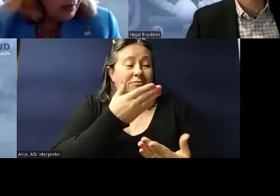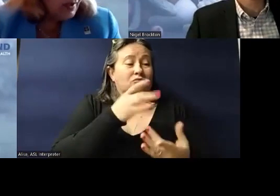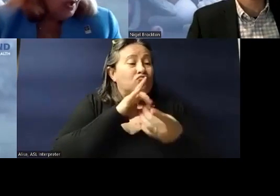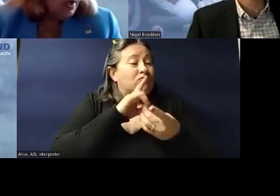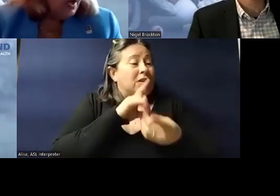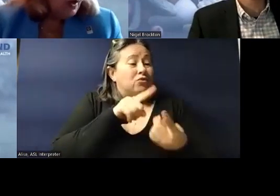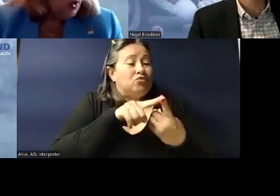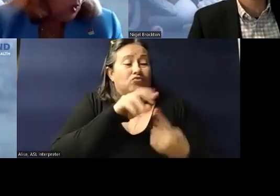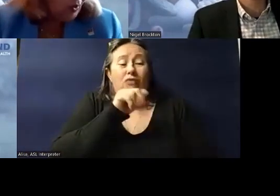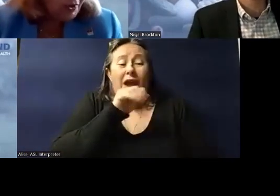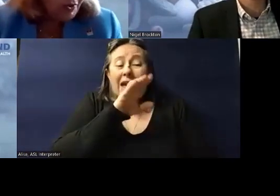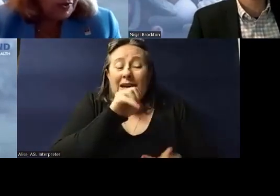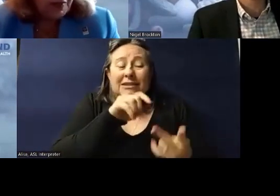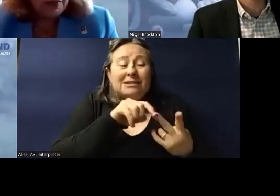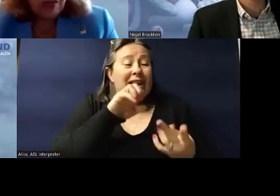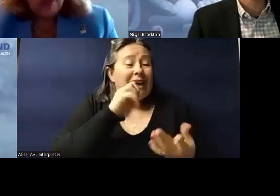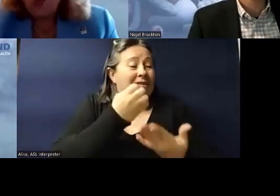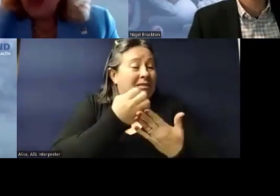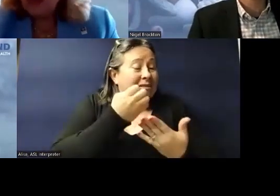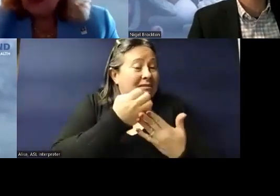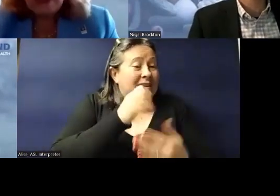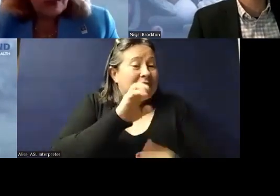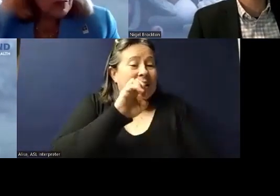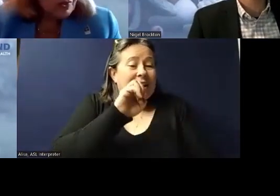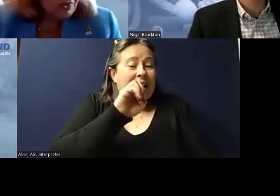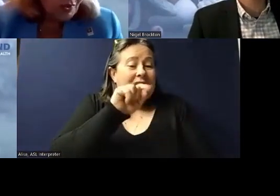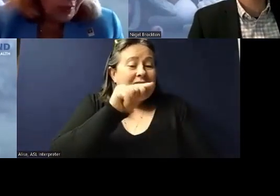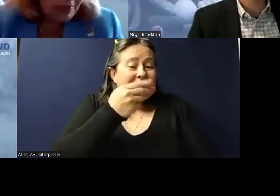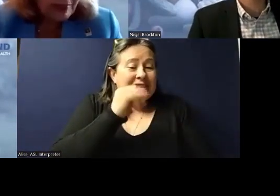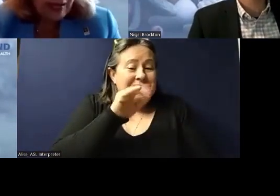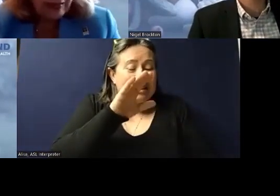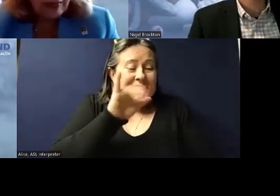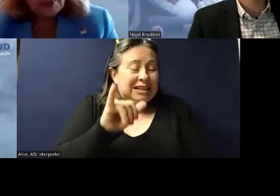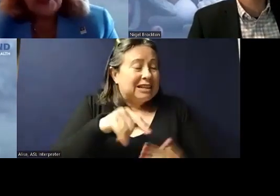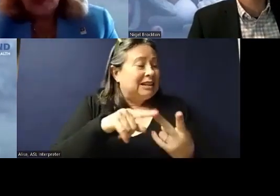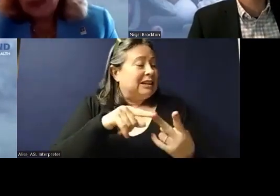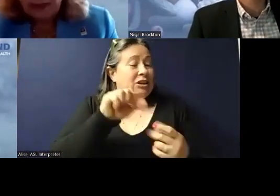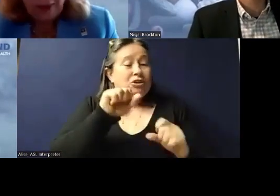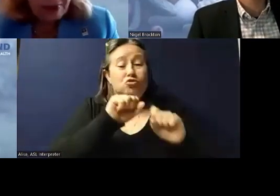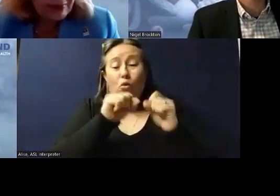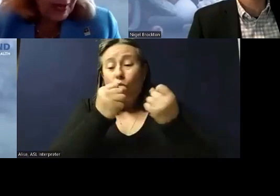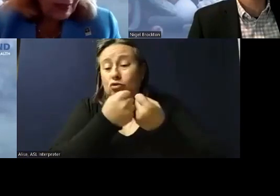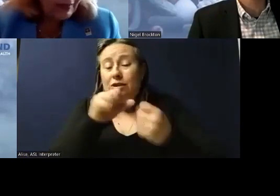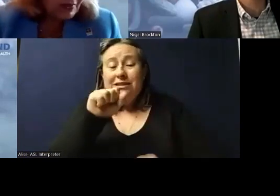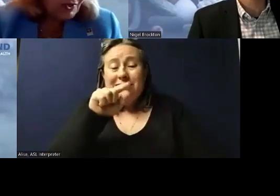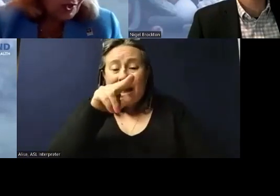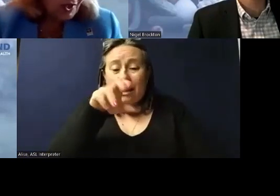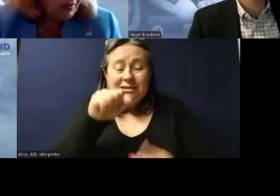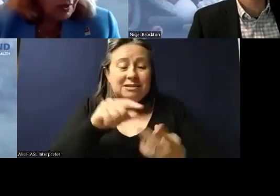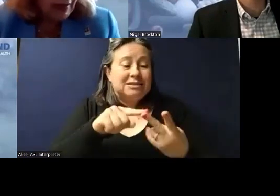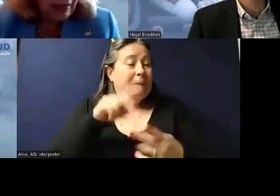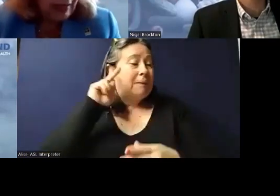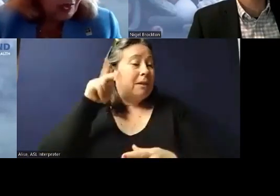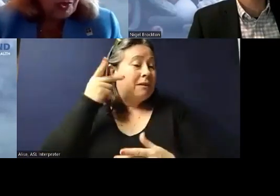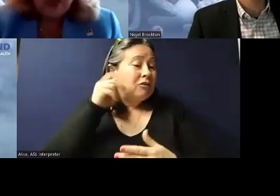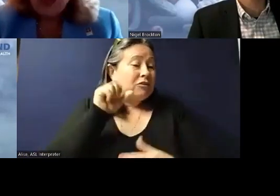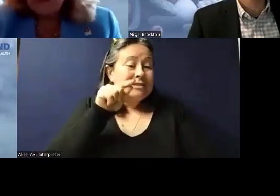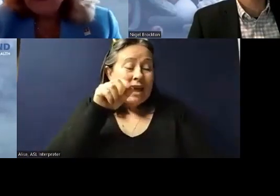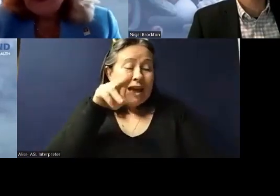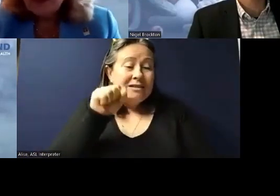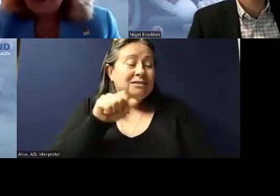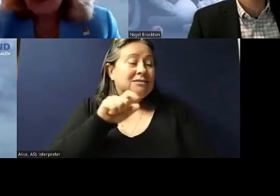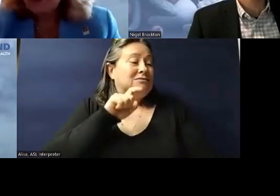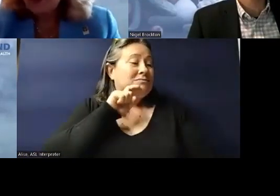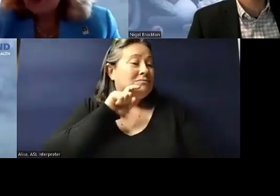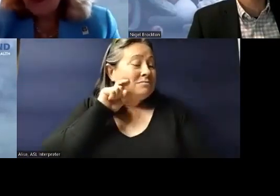ethnicity, culture, wealth, social status, political status, gender, age,